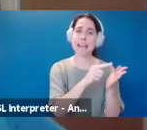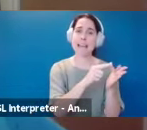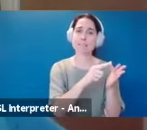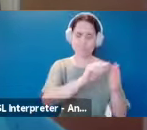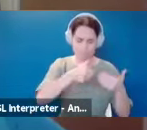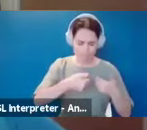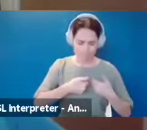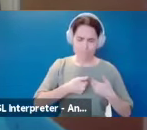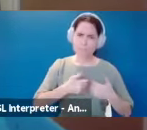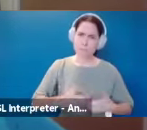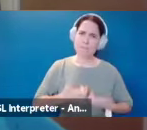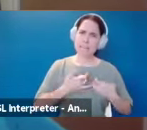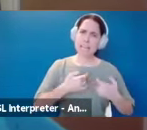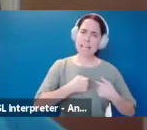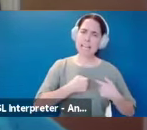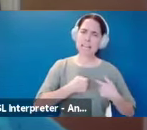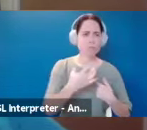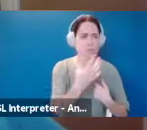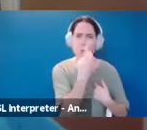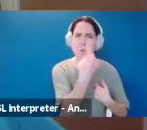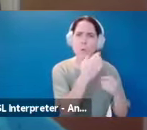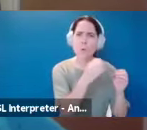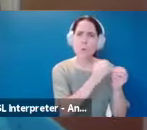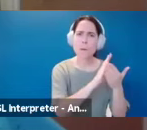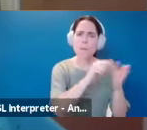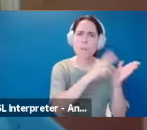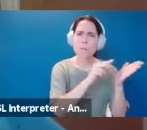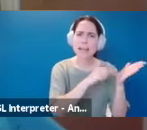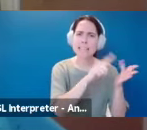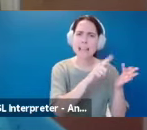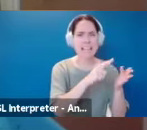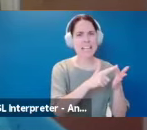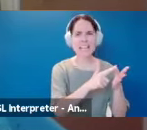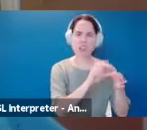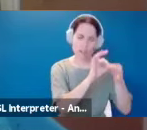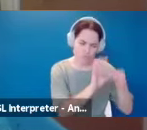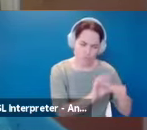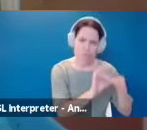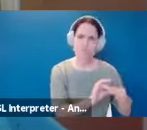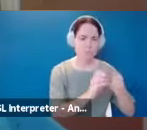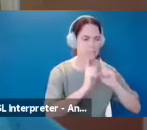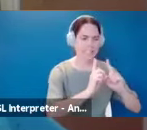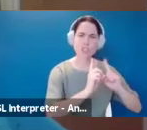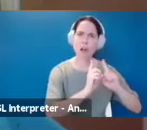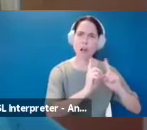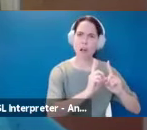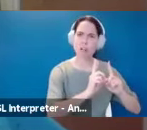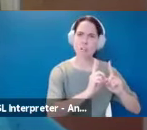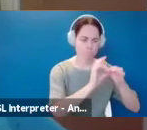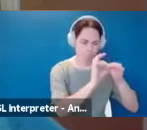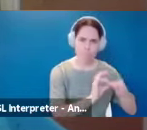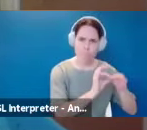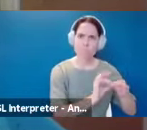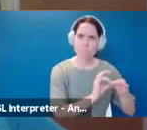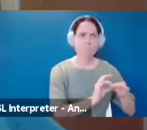that's our root teacher here in Tri Ratna Sangha Ratchita. And, and